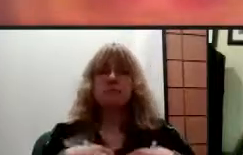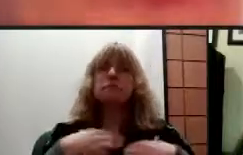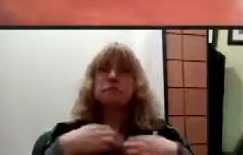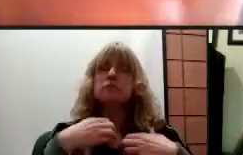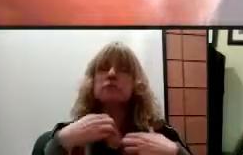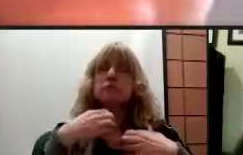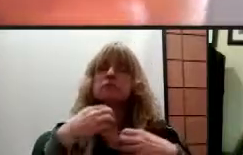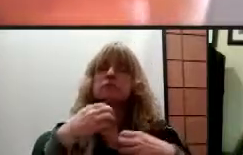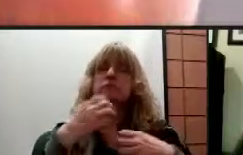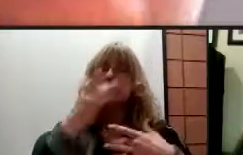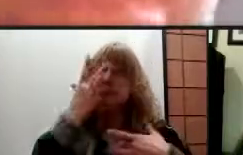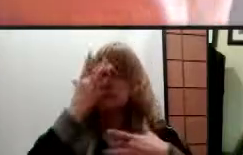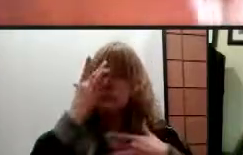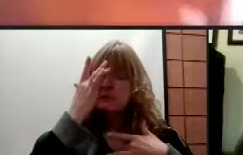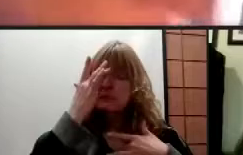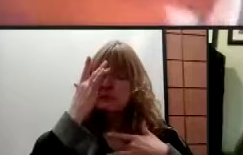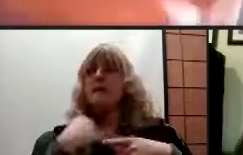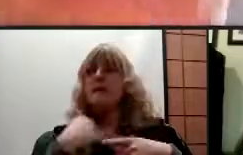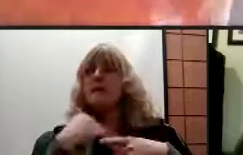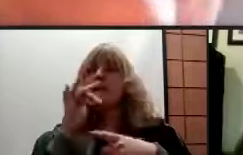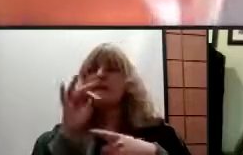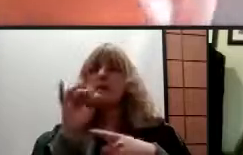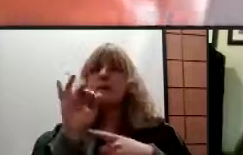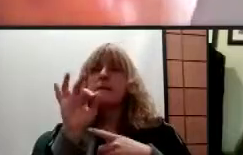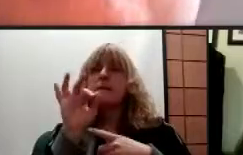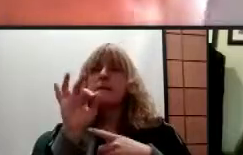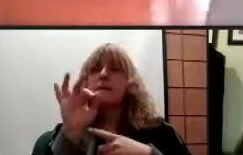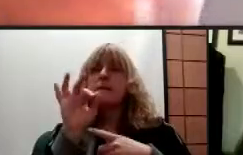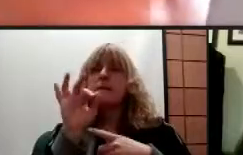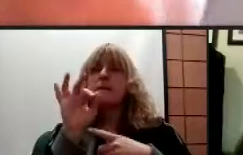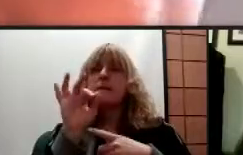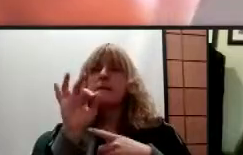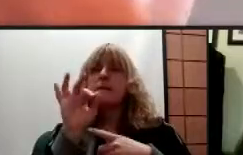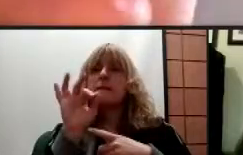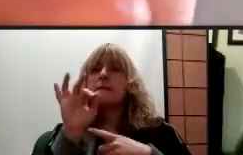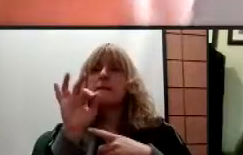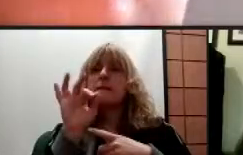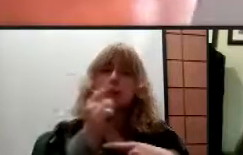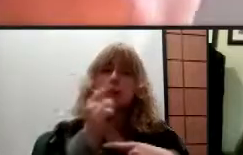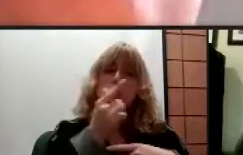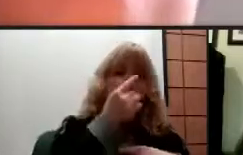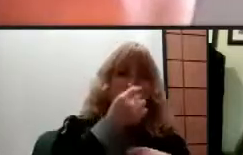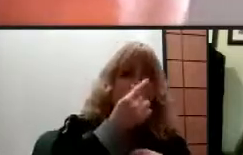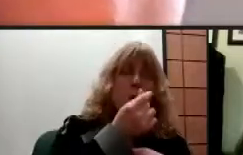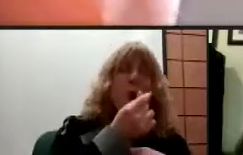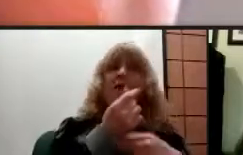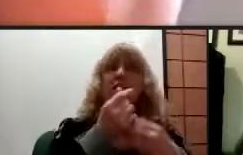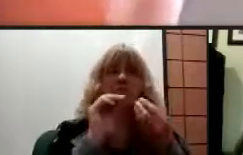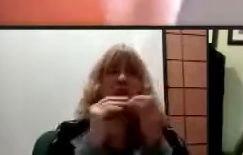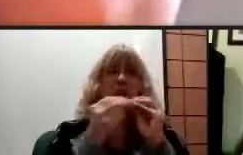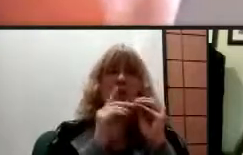influenza-like illness, if they have colds, and the number of those has almost vanished.